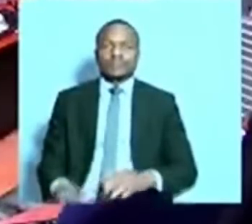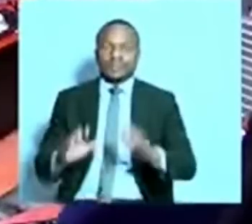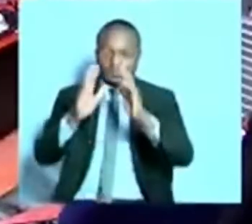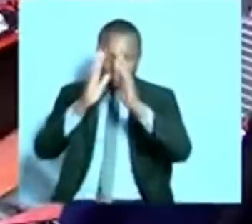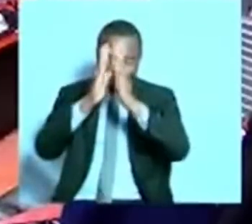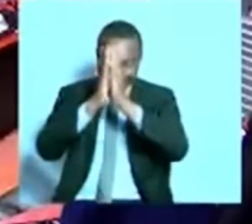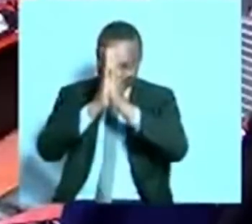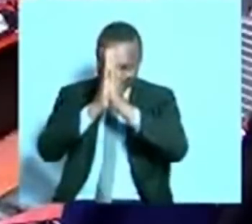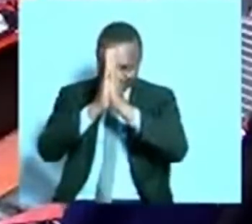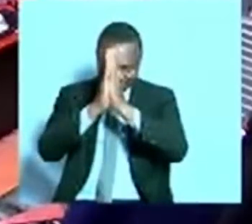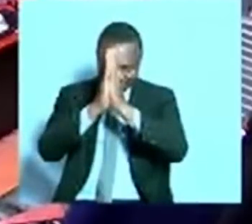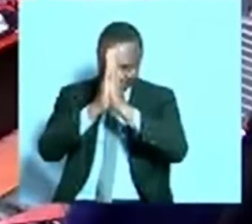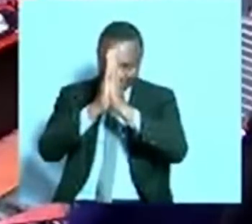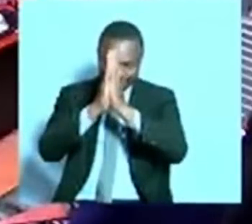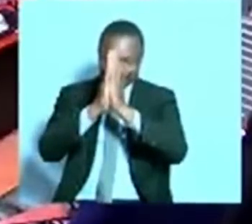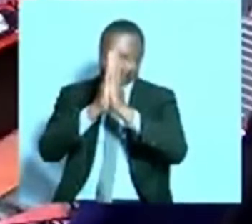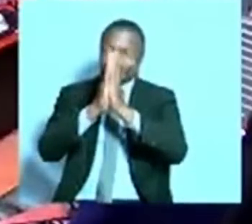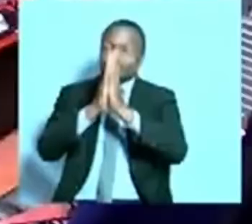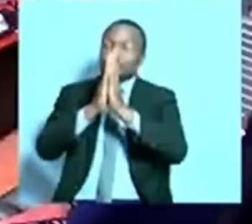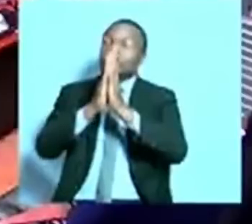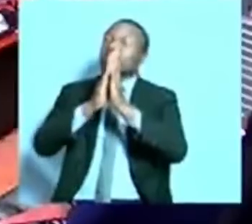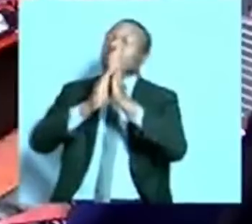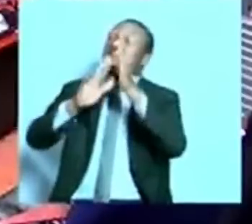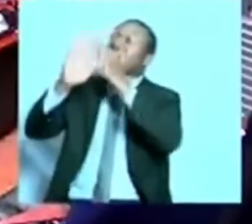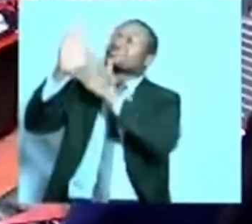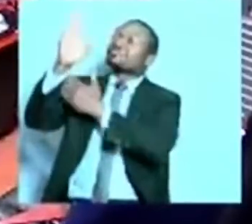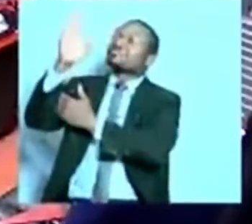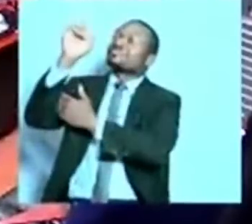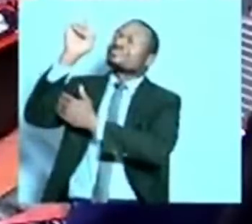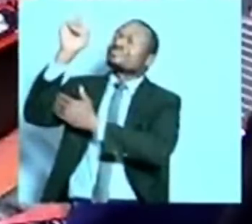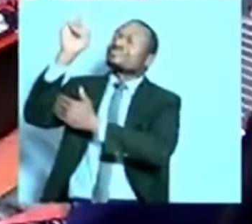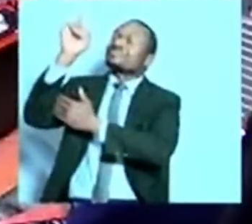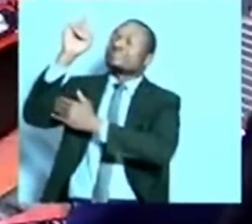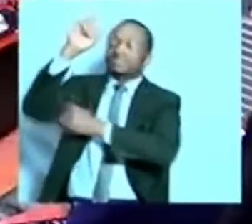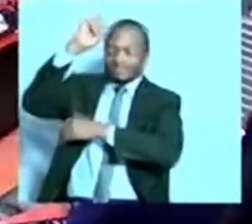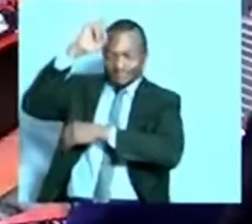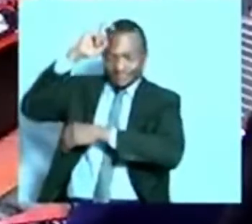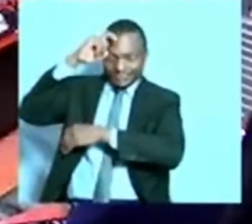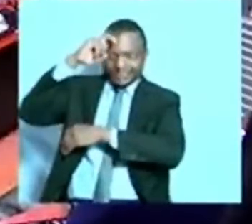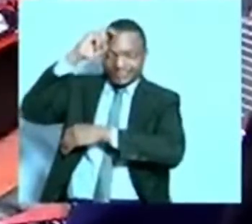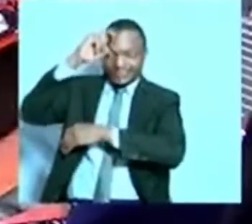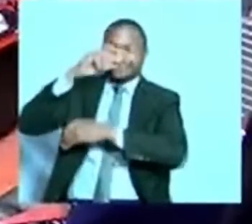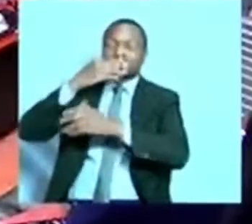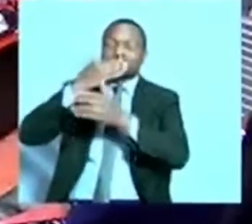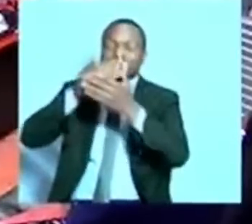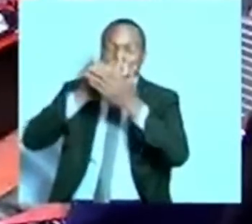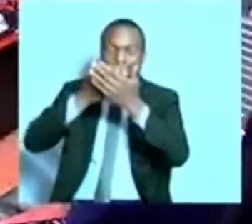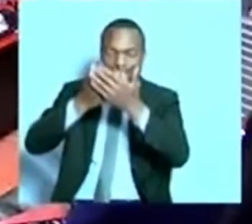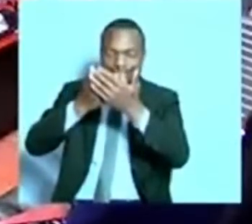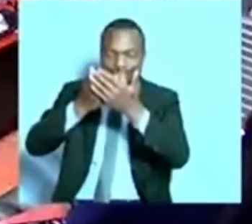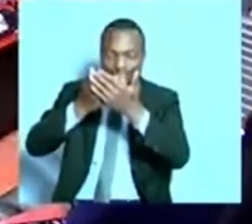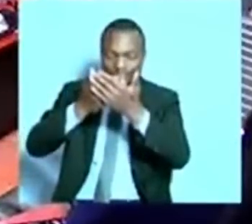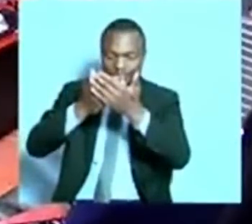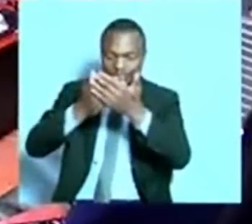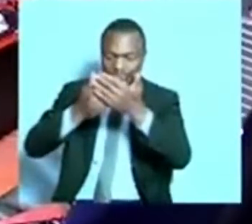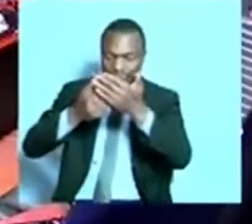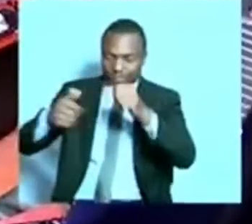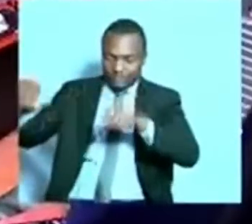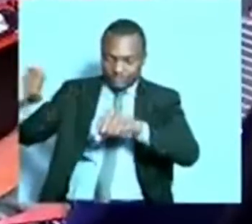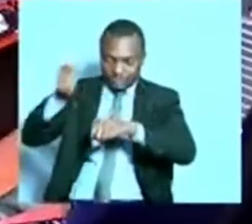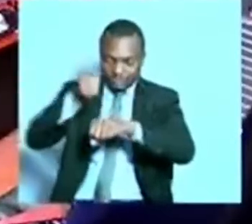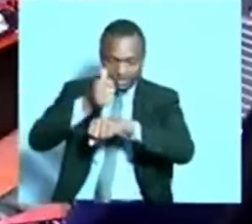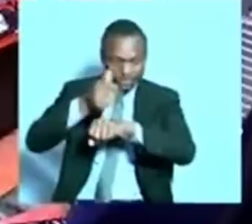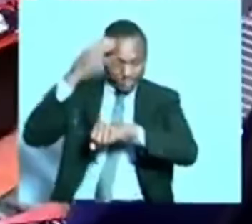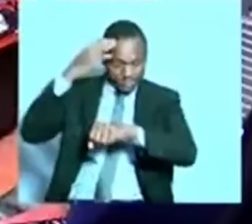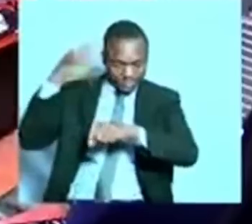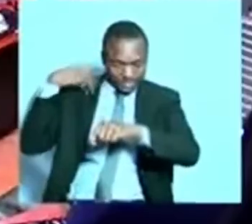Prayer. Almighty God, who in your infinite wisdom and providential goodness has appointed